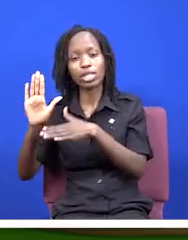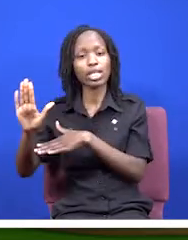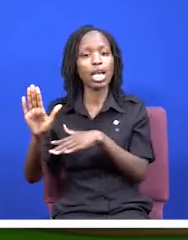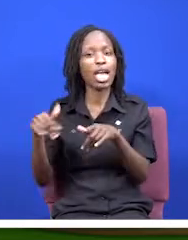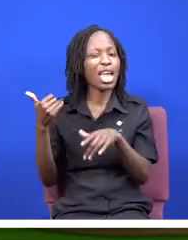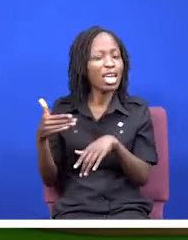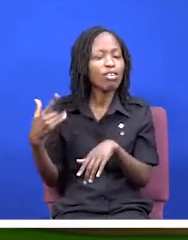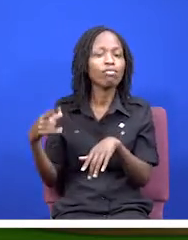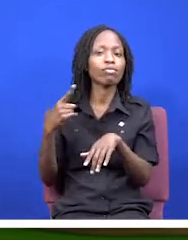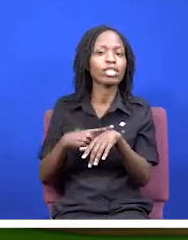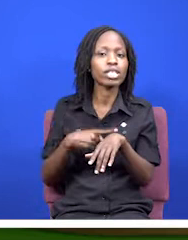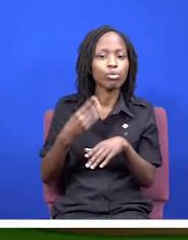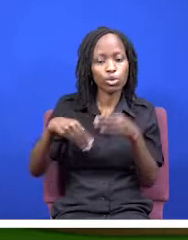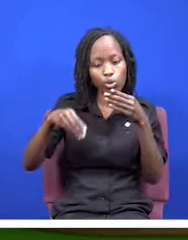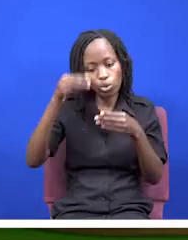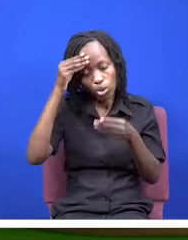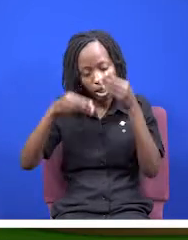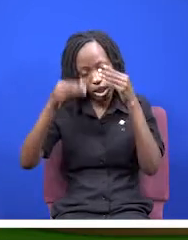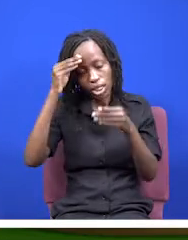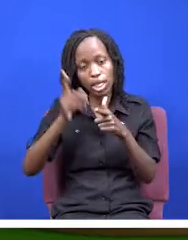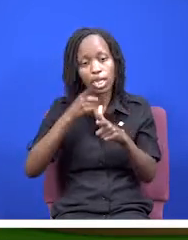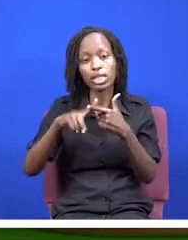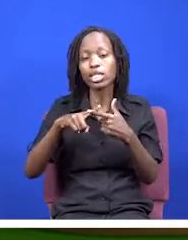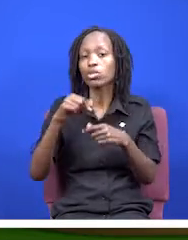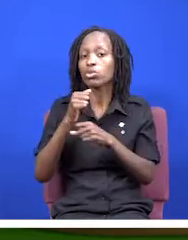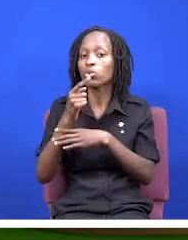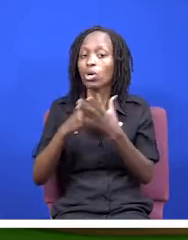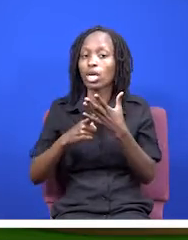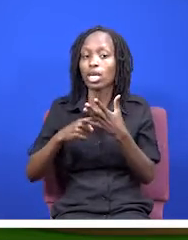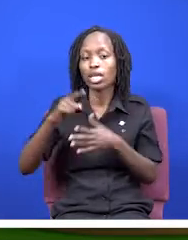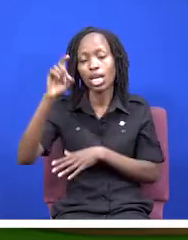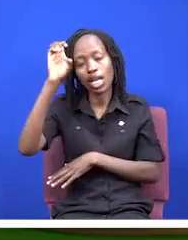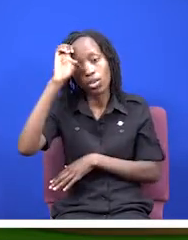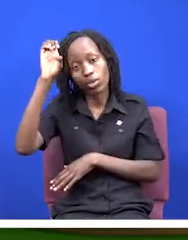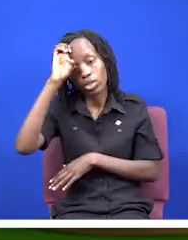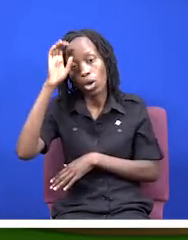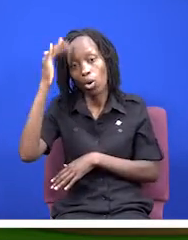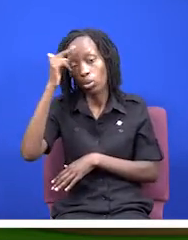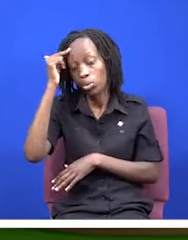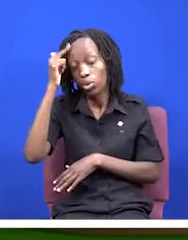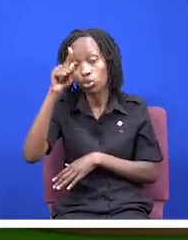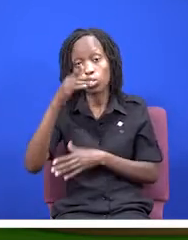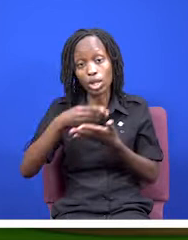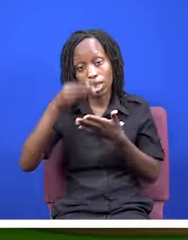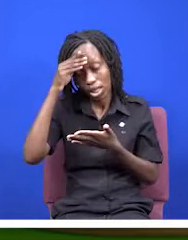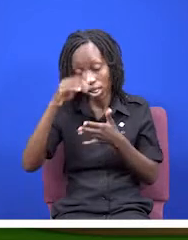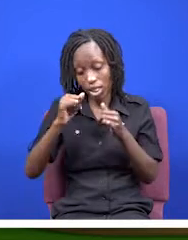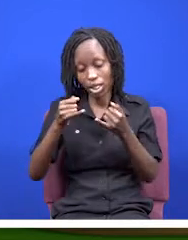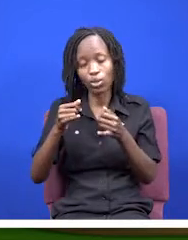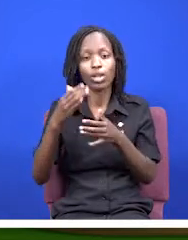there. Every time you learn new things, you are doing what we call education, because you are